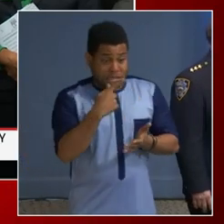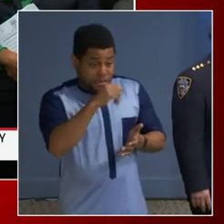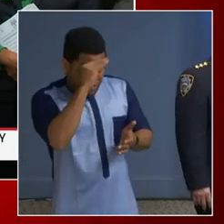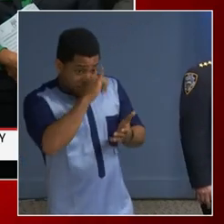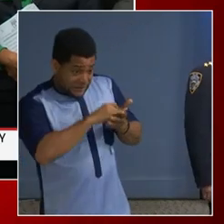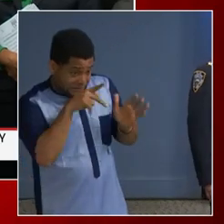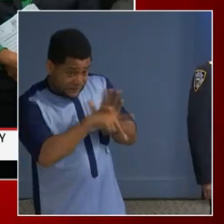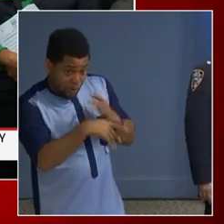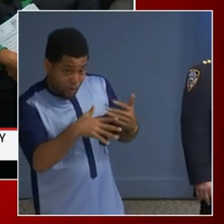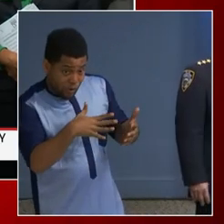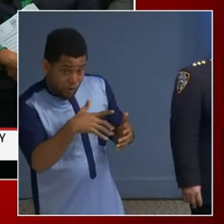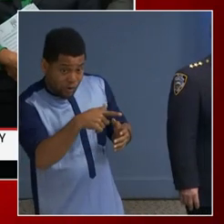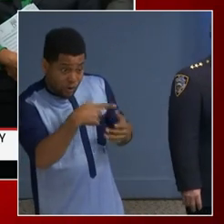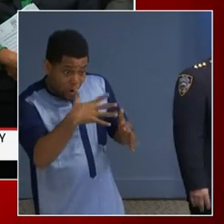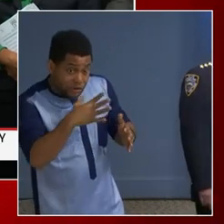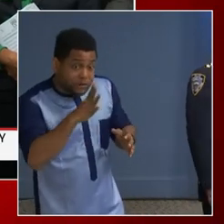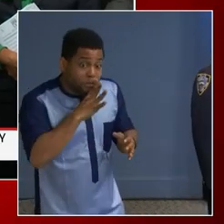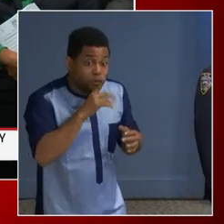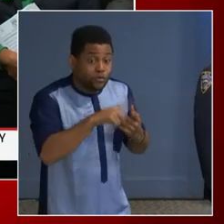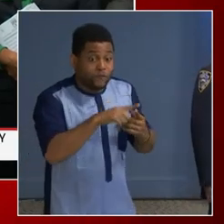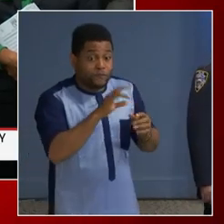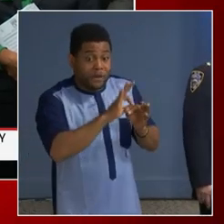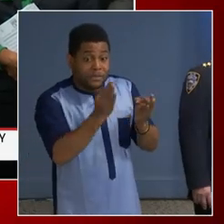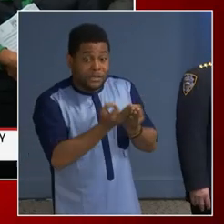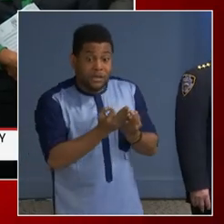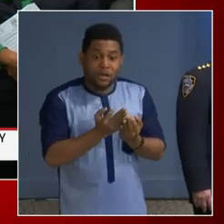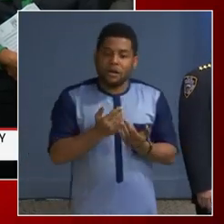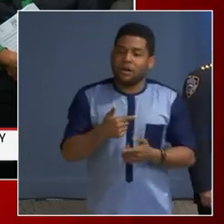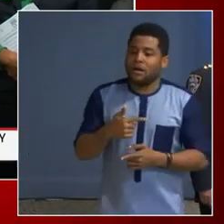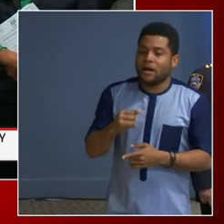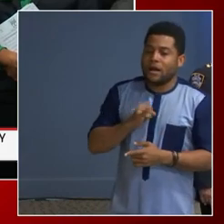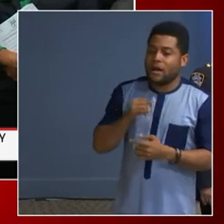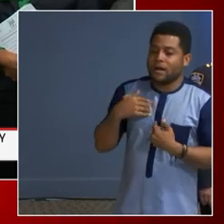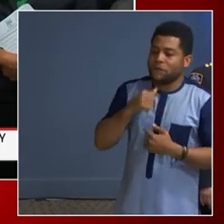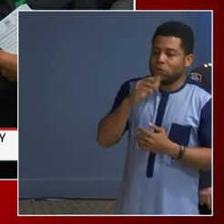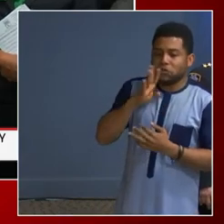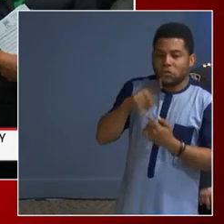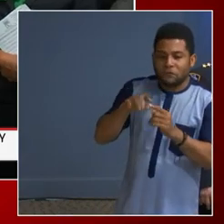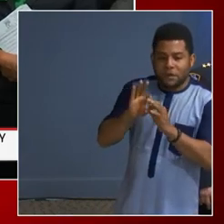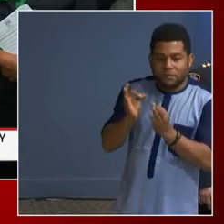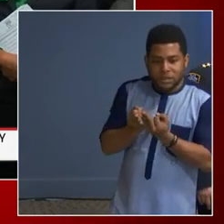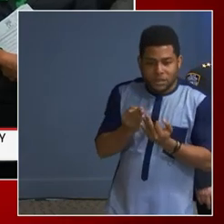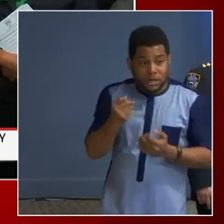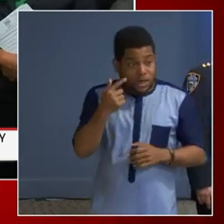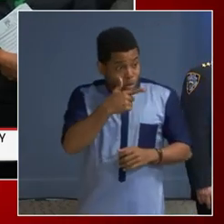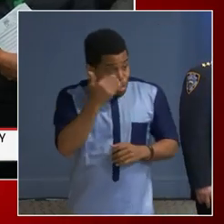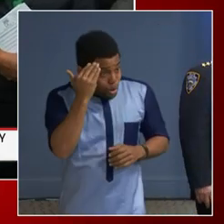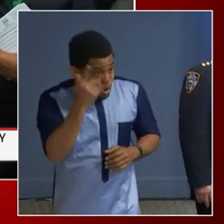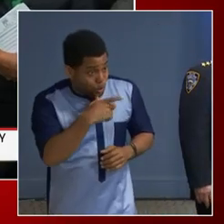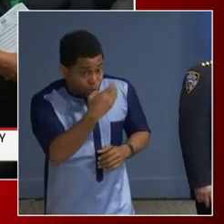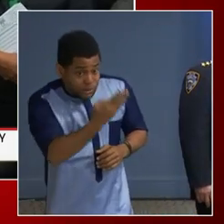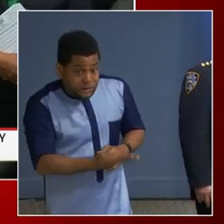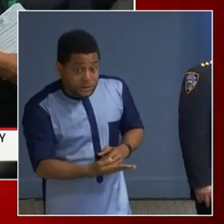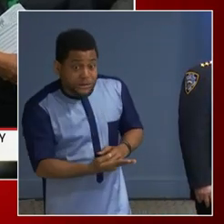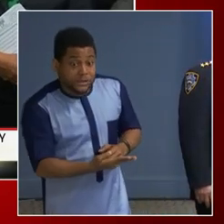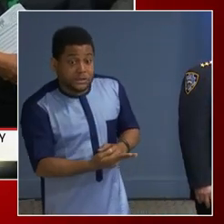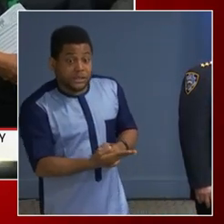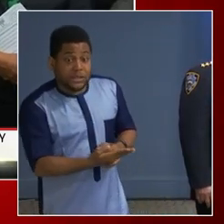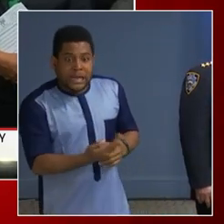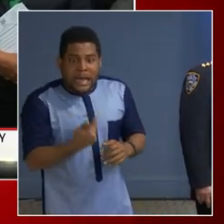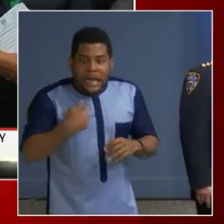his family or friends, or has he been identified? I have not spoken to family. We know who he is. Ma'am? I'm sorry, I can't hear your